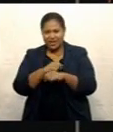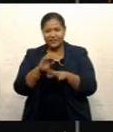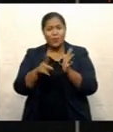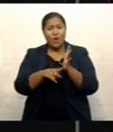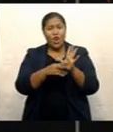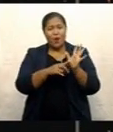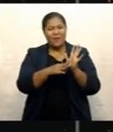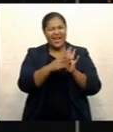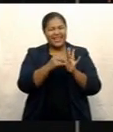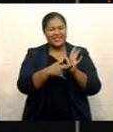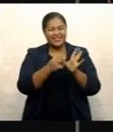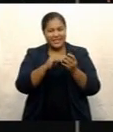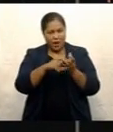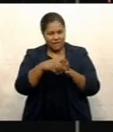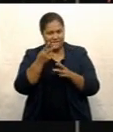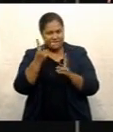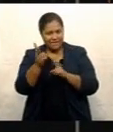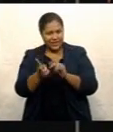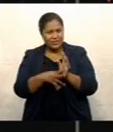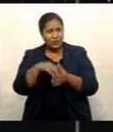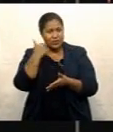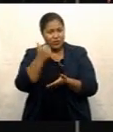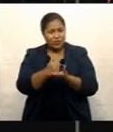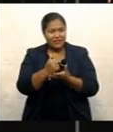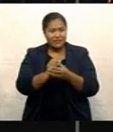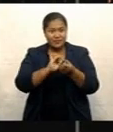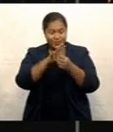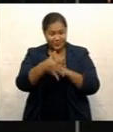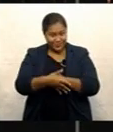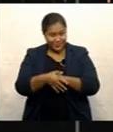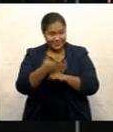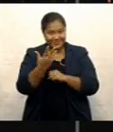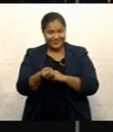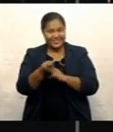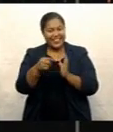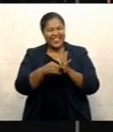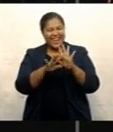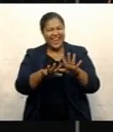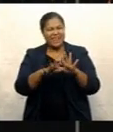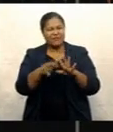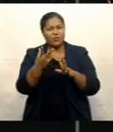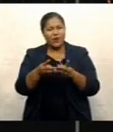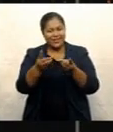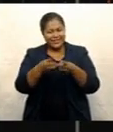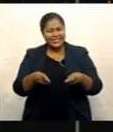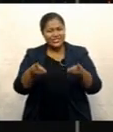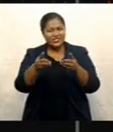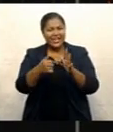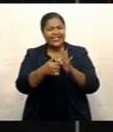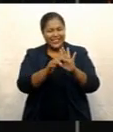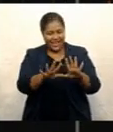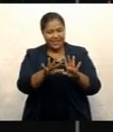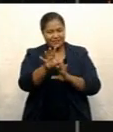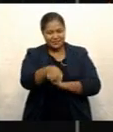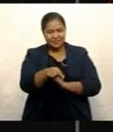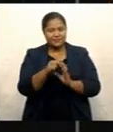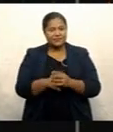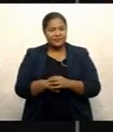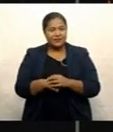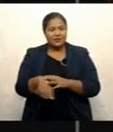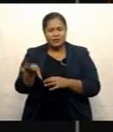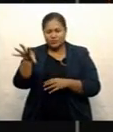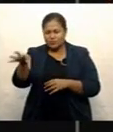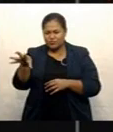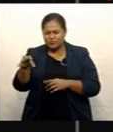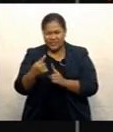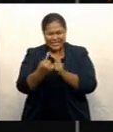Lomainasau villagers following the confirmation of some COVID-19 cases within the district of Tokotoka in Tailevu. Situated right